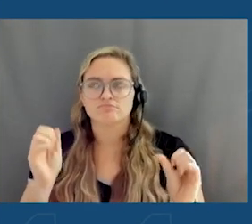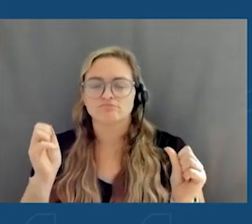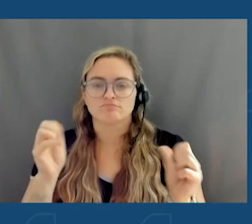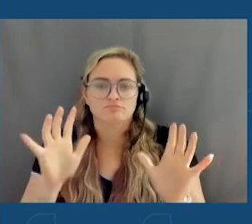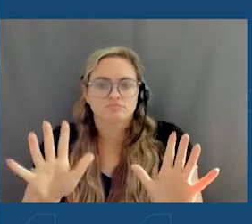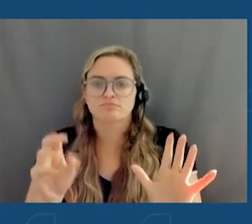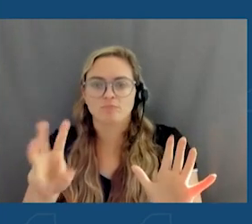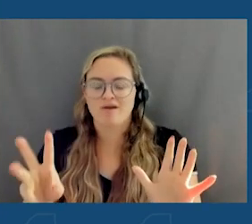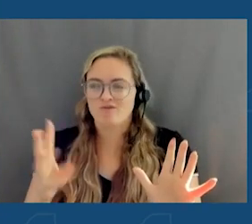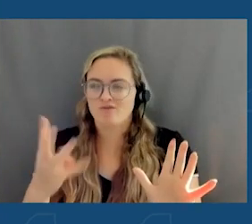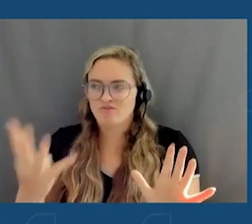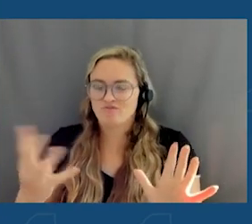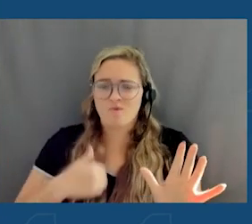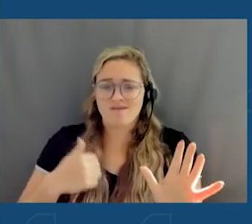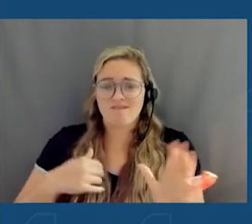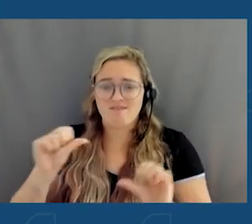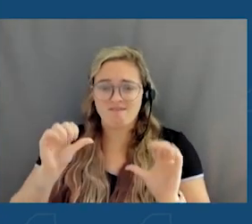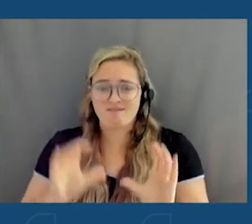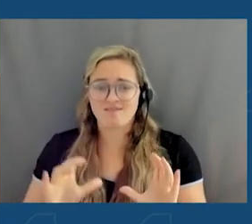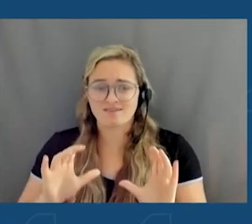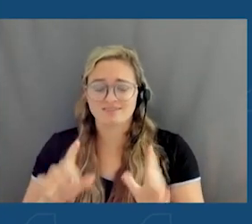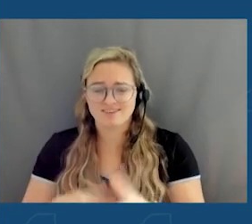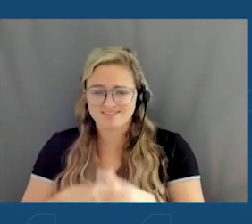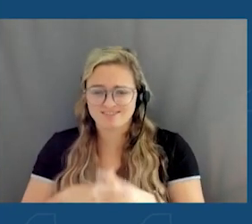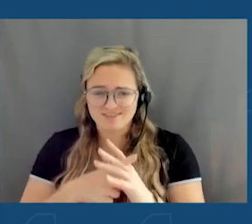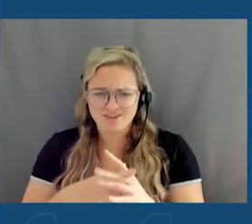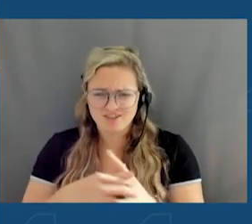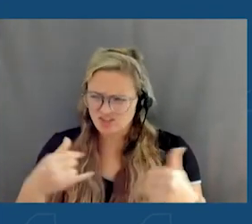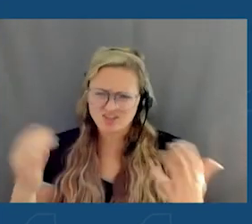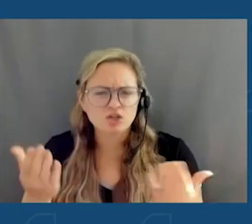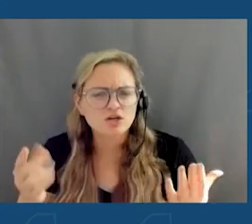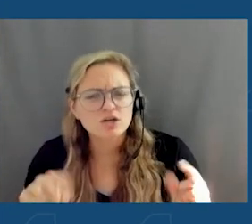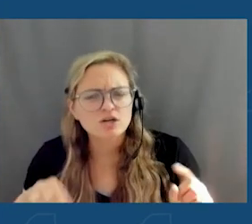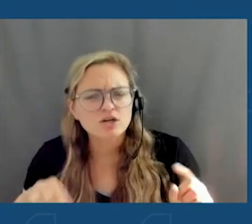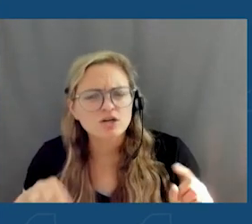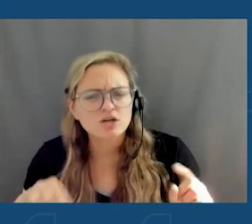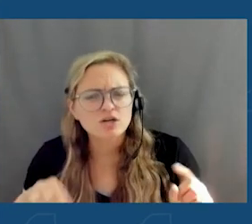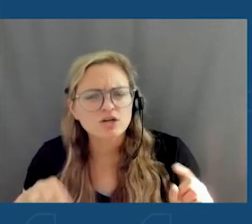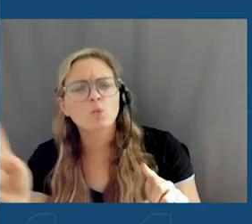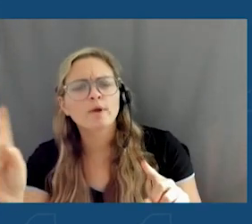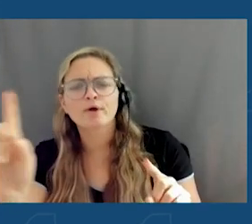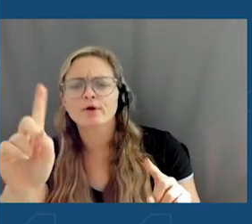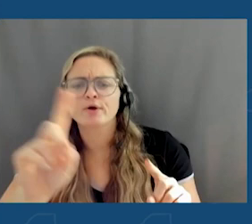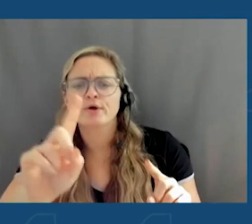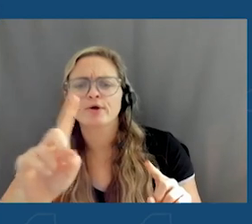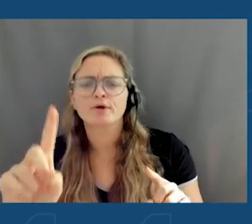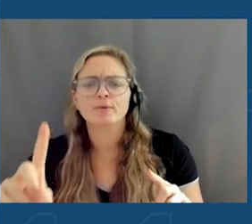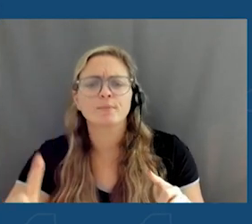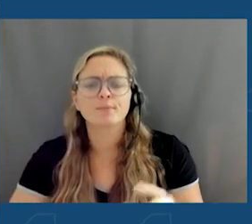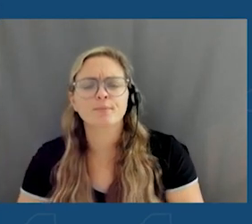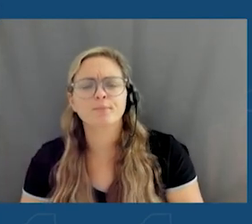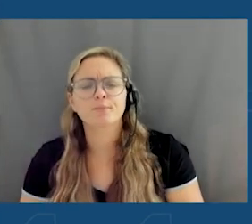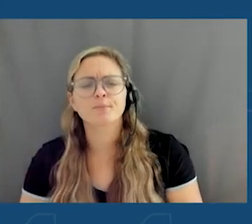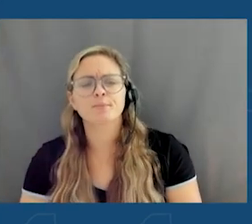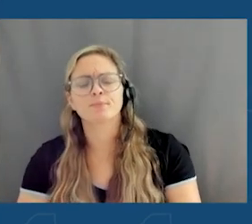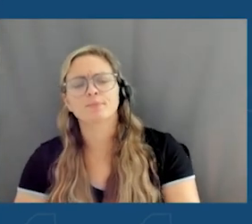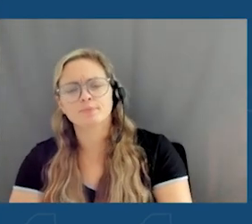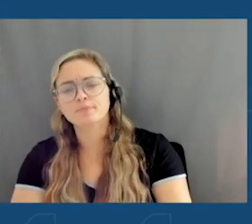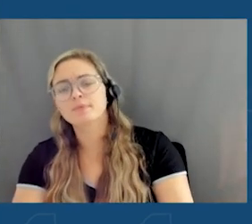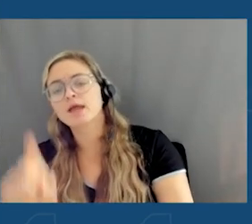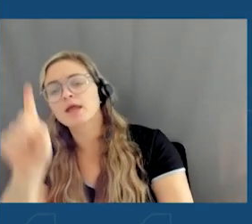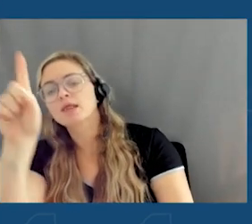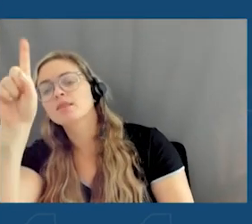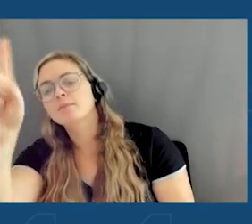young artists who kicked us off. Are they still here? Yes. Where are they? In the back drinking